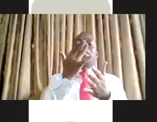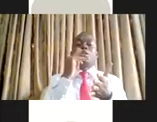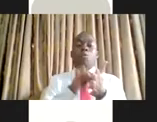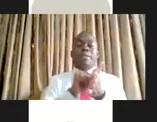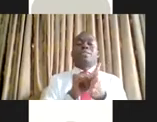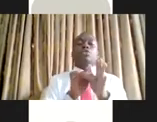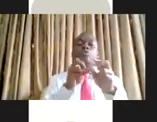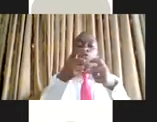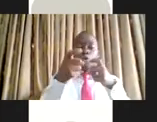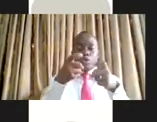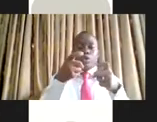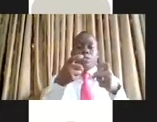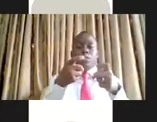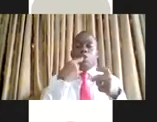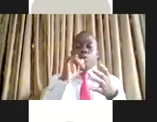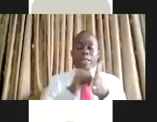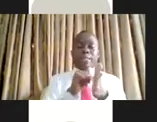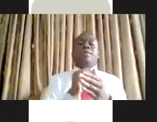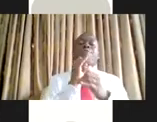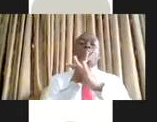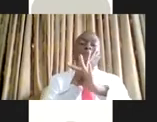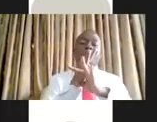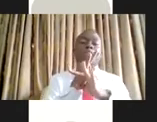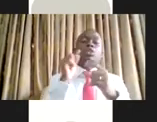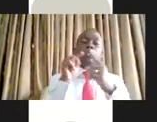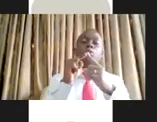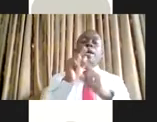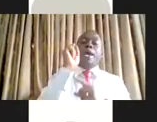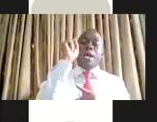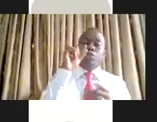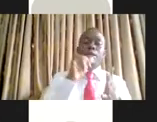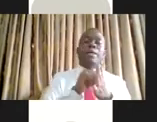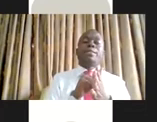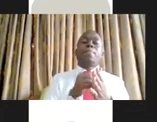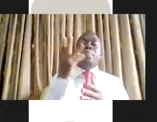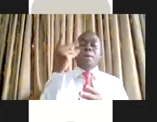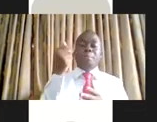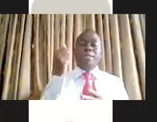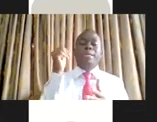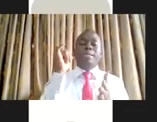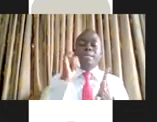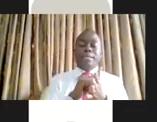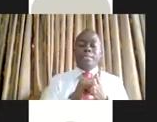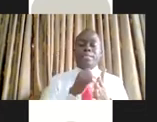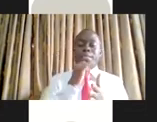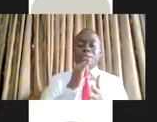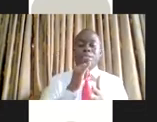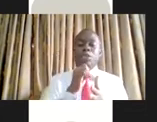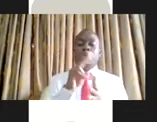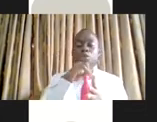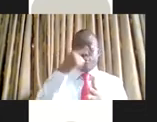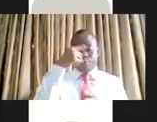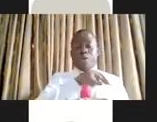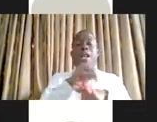they are forced to make sure that the amount is part of the national government's